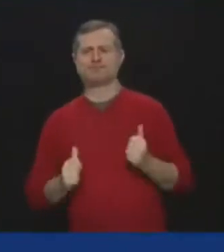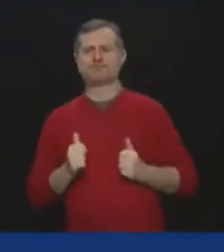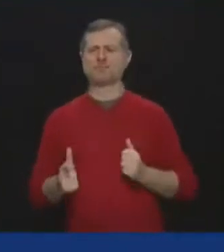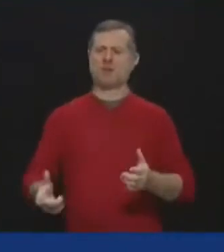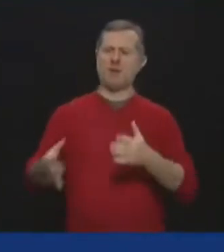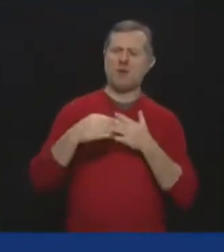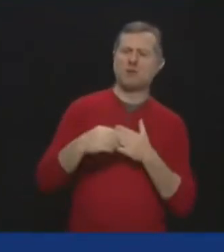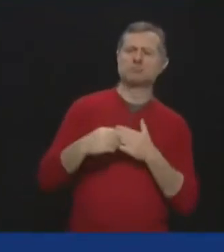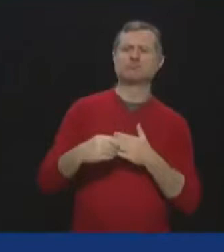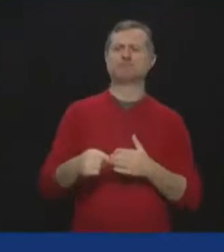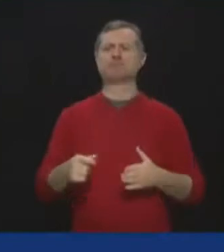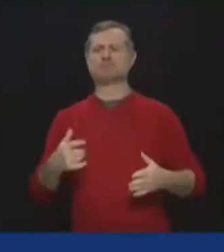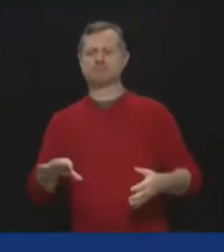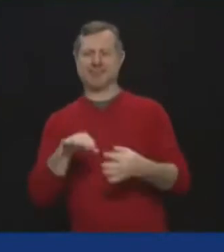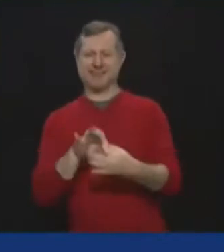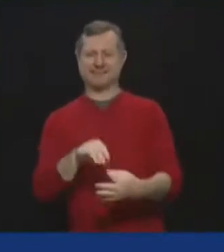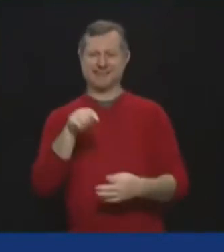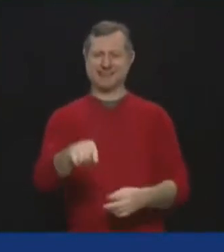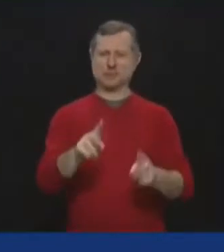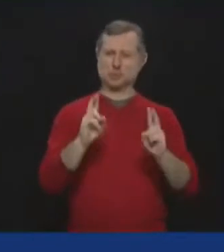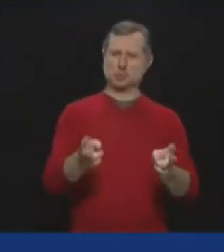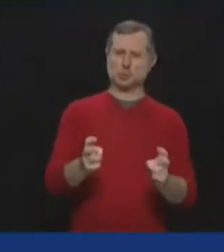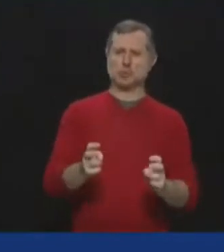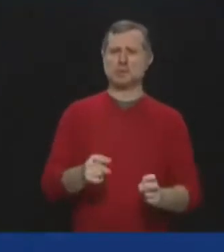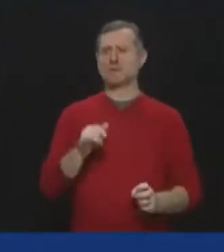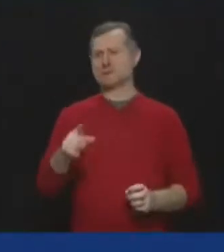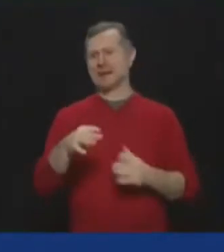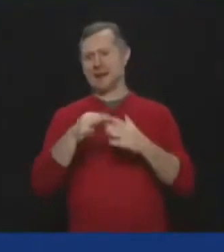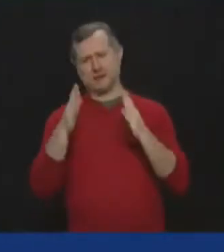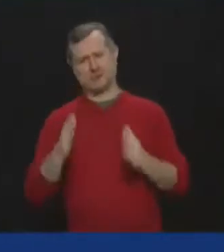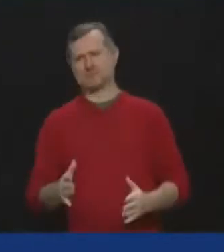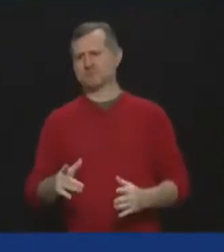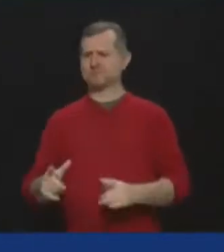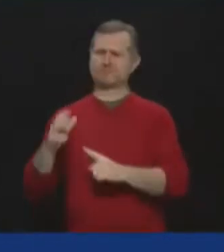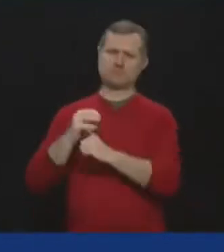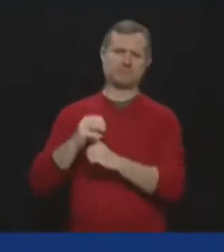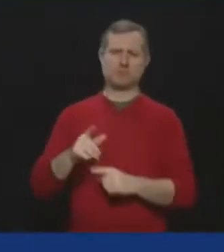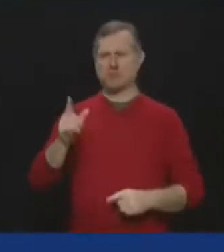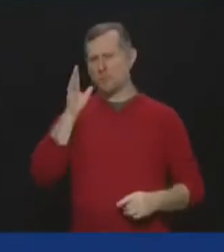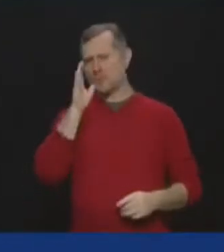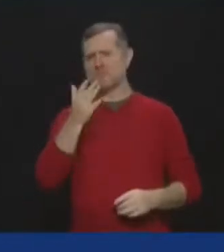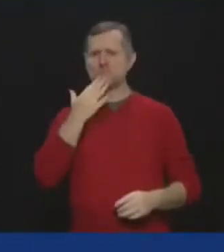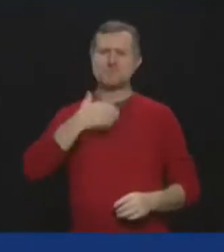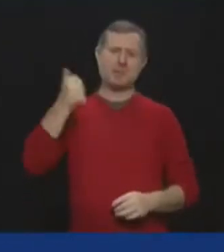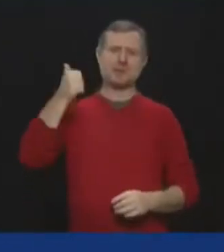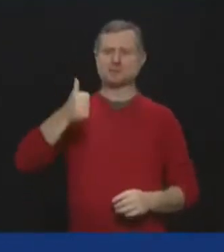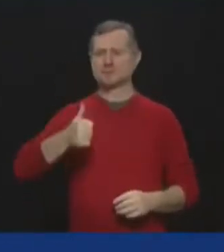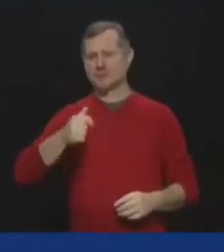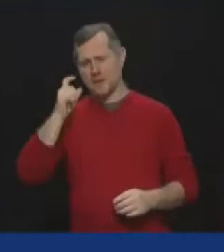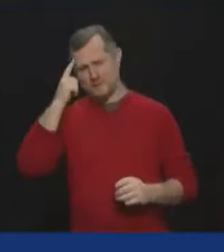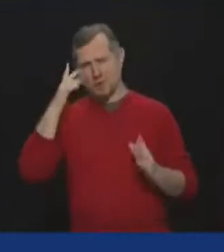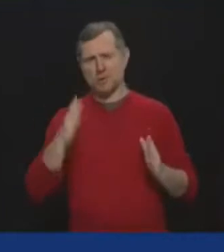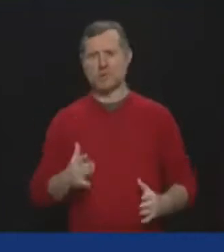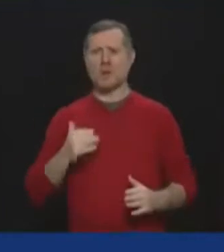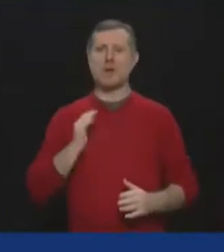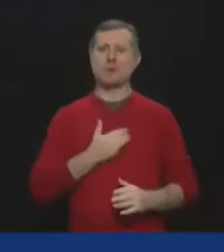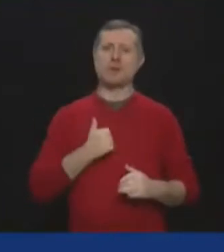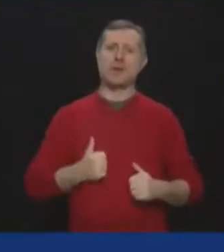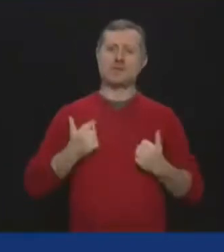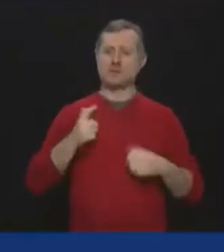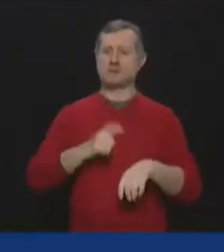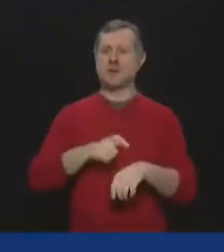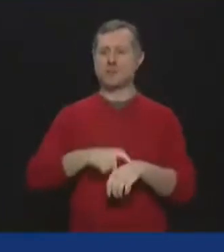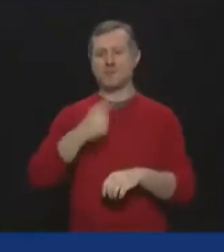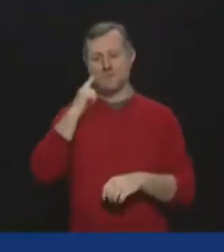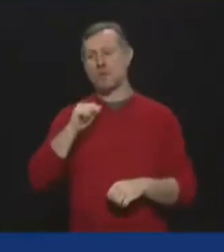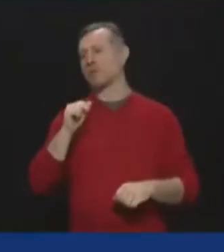leadership on this issue is unparalleled. You will be the greatest governor in our lifetime to fight for women's reproductive freedom. So thank